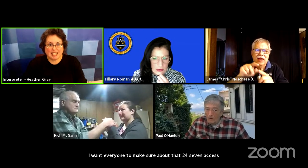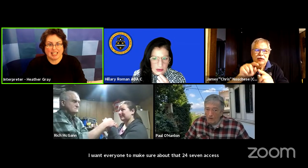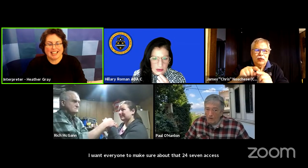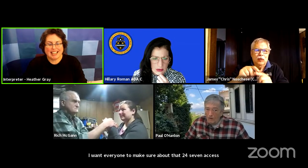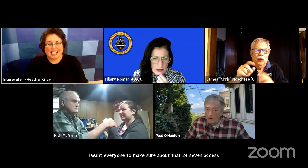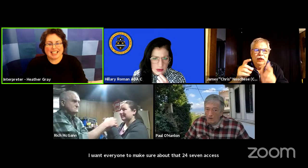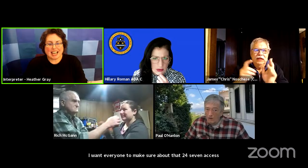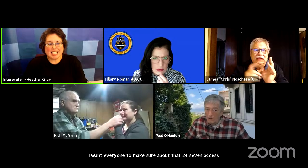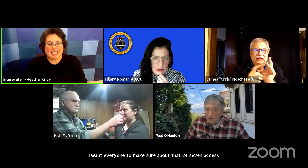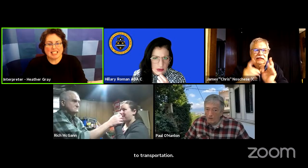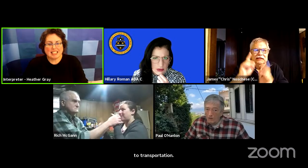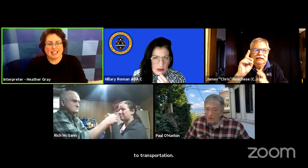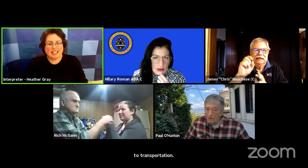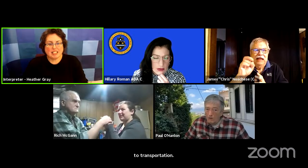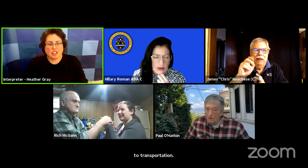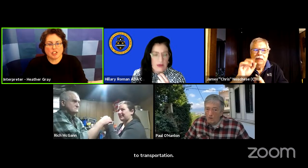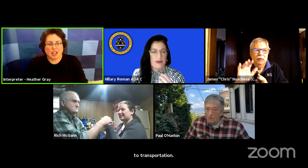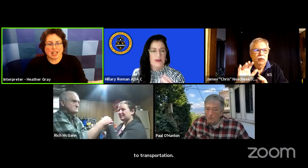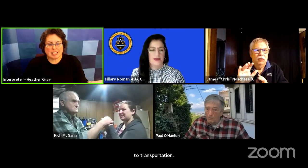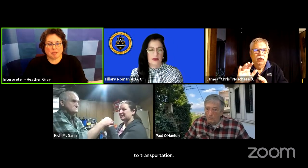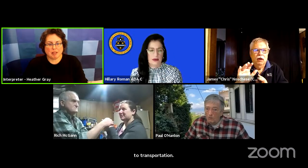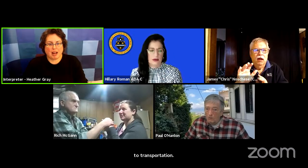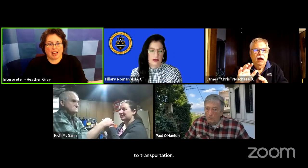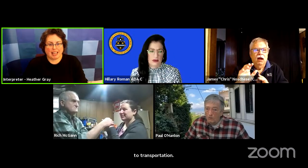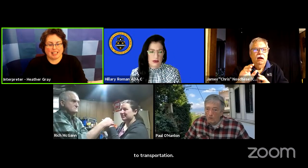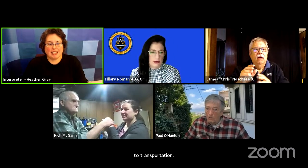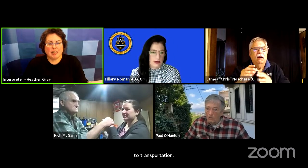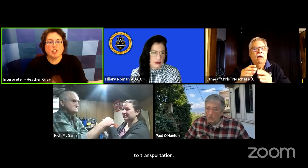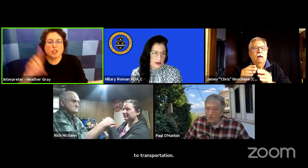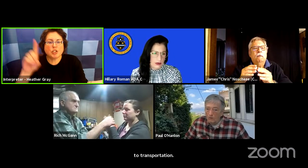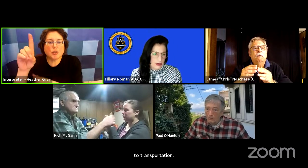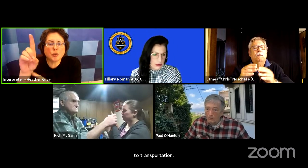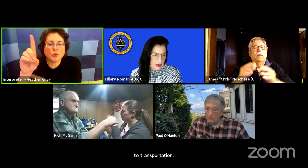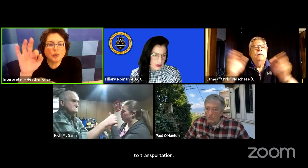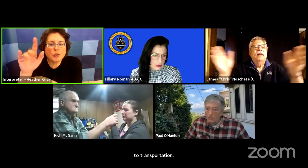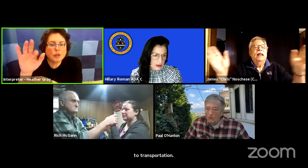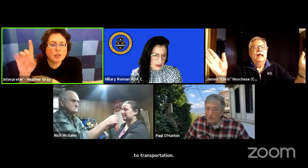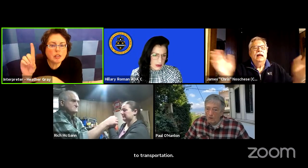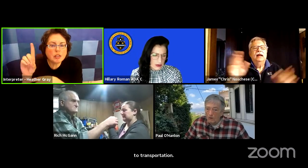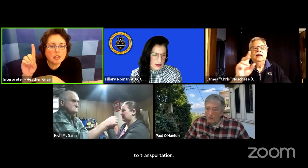transportation. It doesn't just apply to